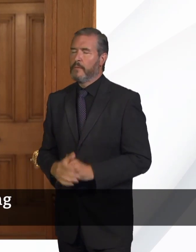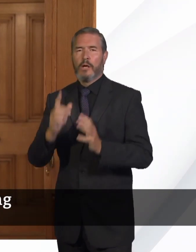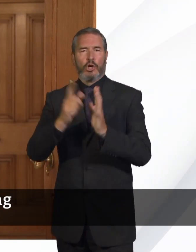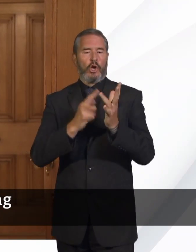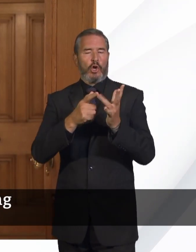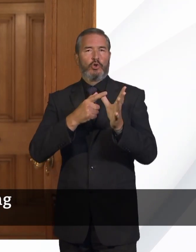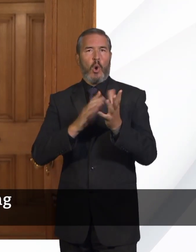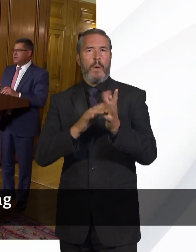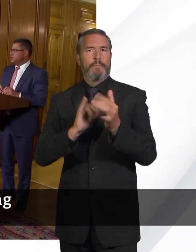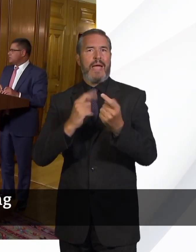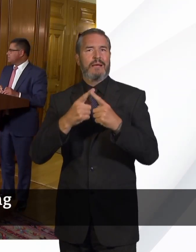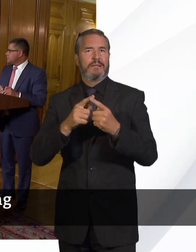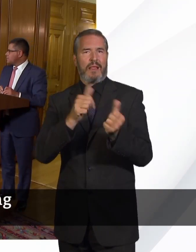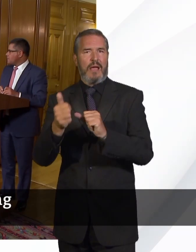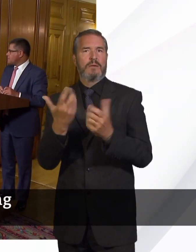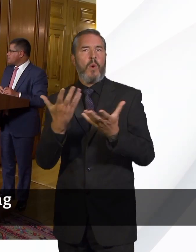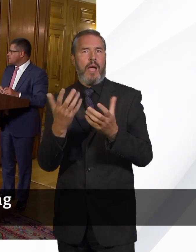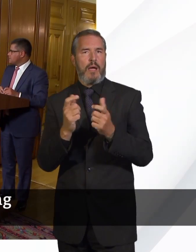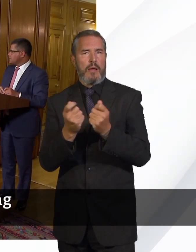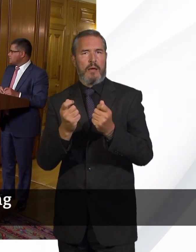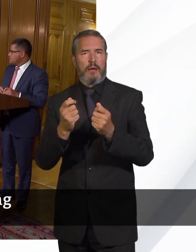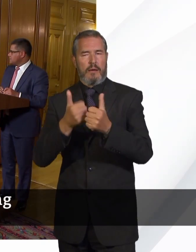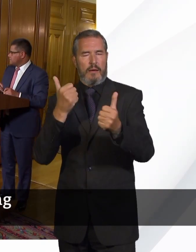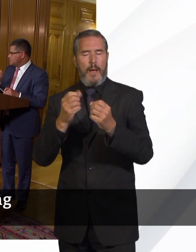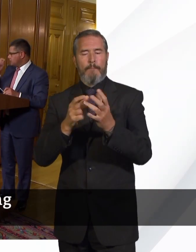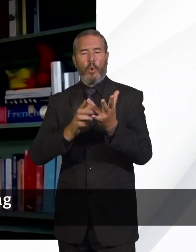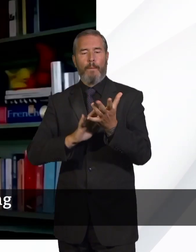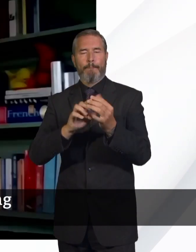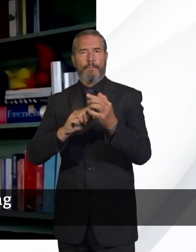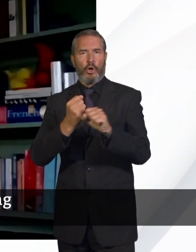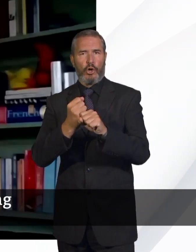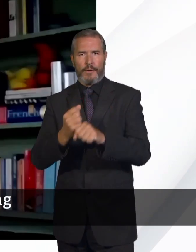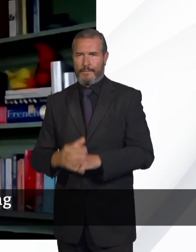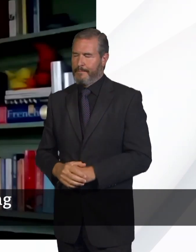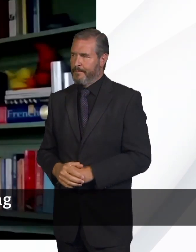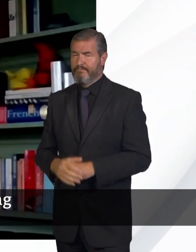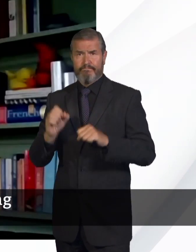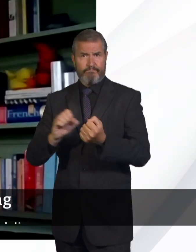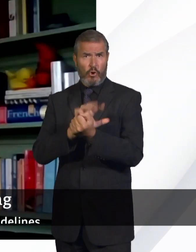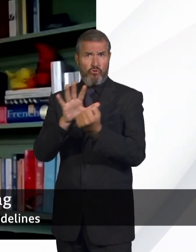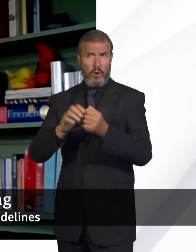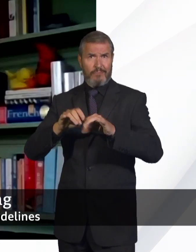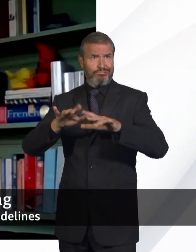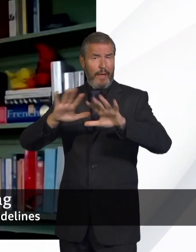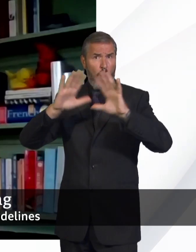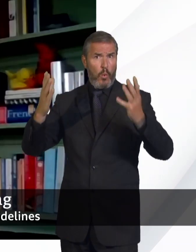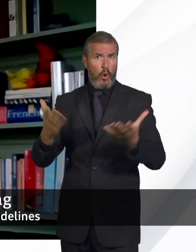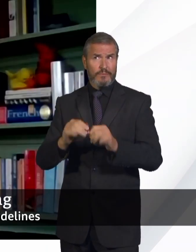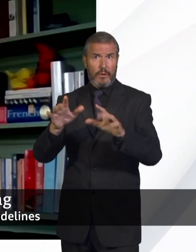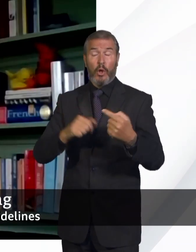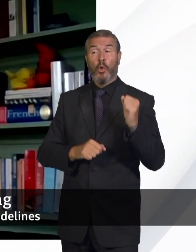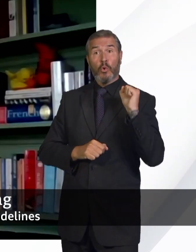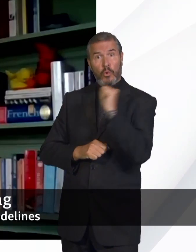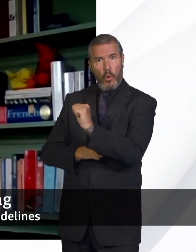Mays at Bloomberg. Joe. Business Secretary, in light of the pandemic, many of your Conservative